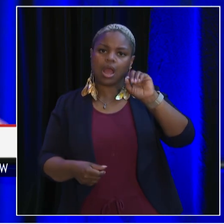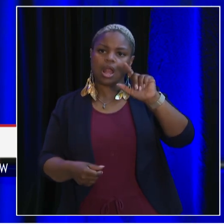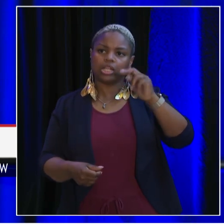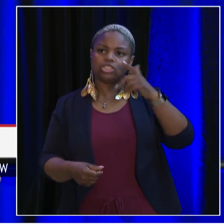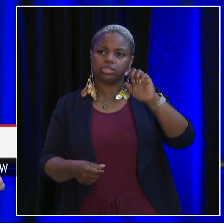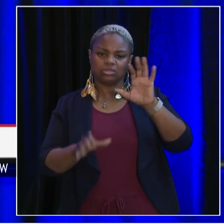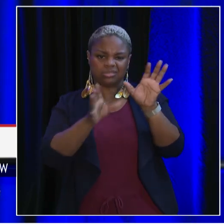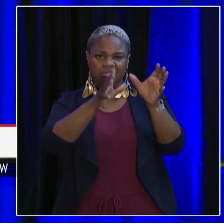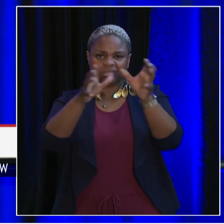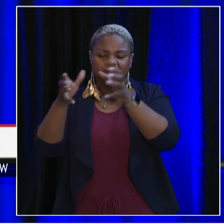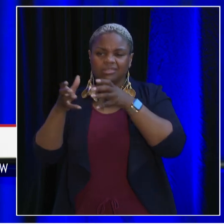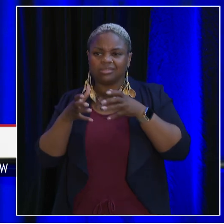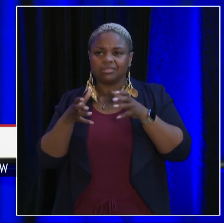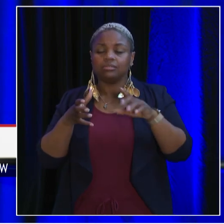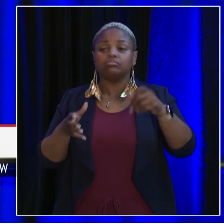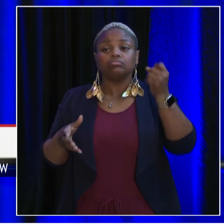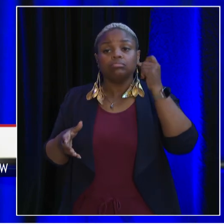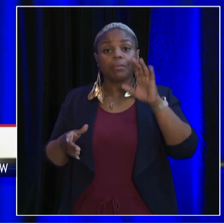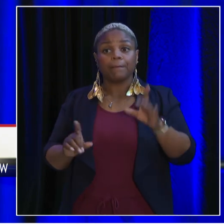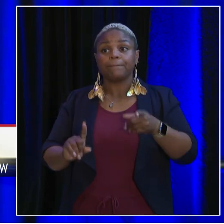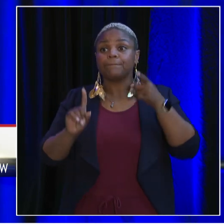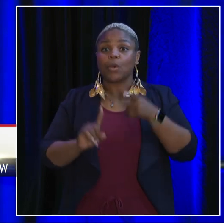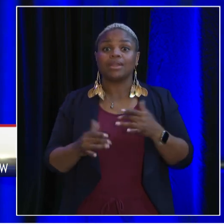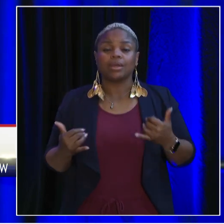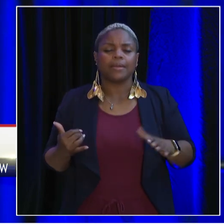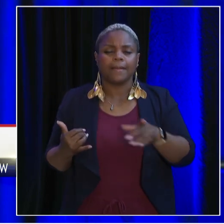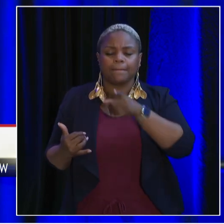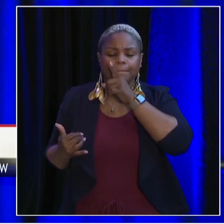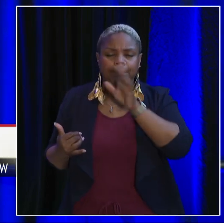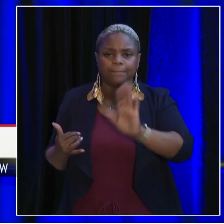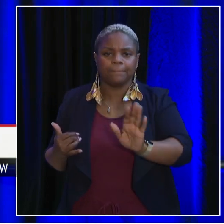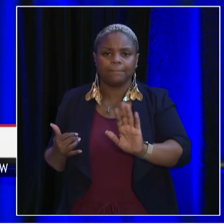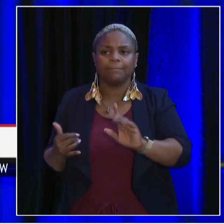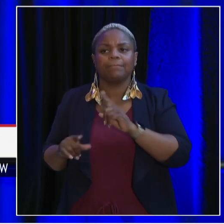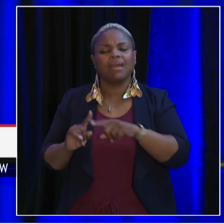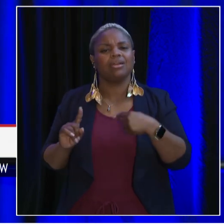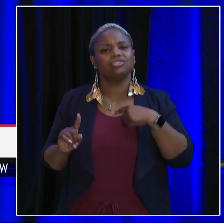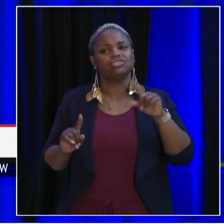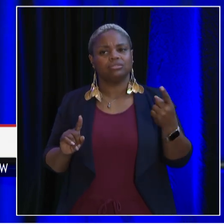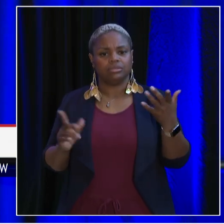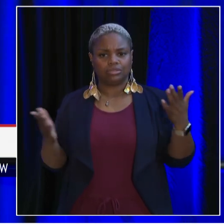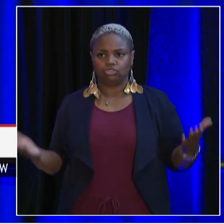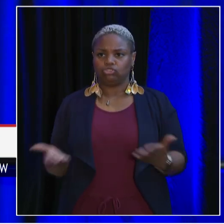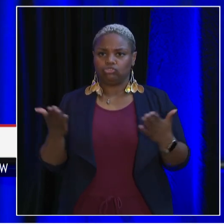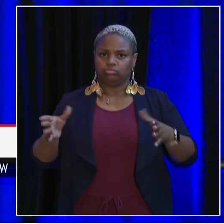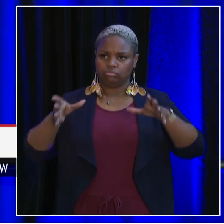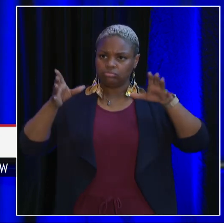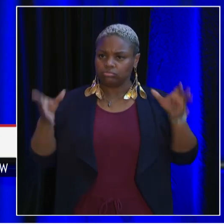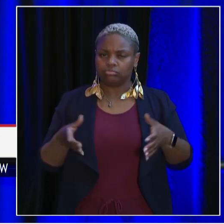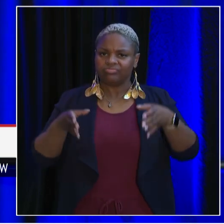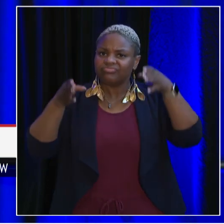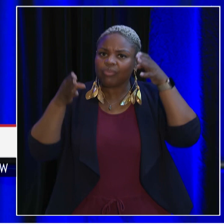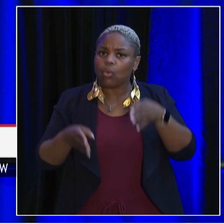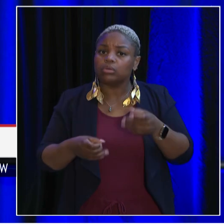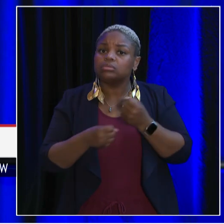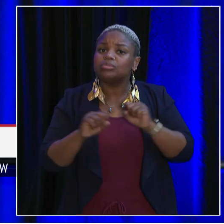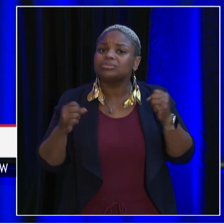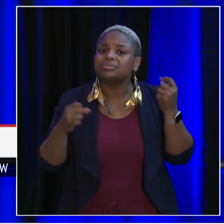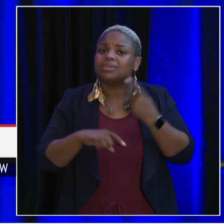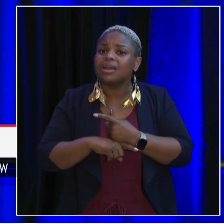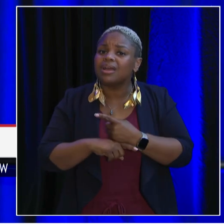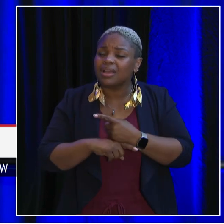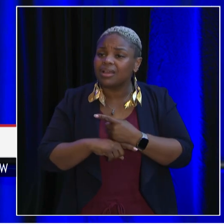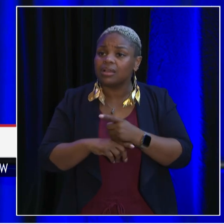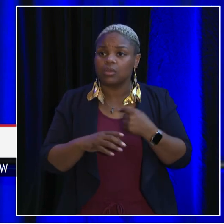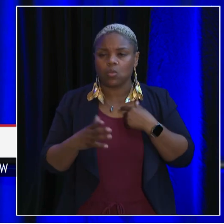not the centerpiece of today's gathering, but given that it is a gathering on Emancipation Day, I feel compelled to